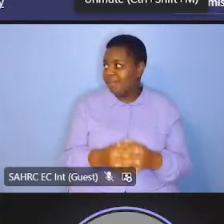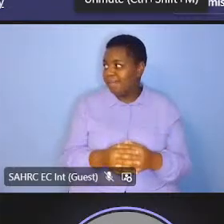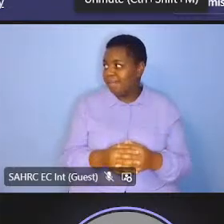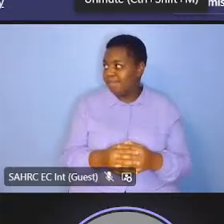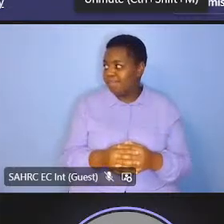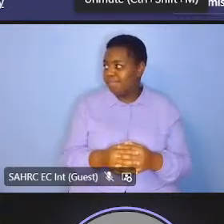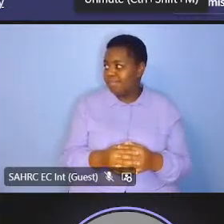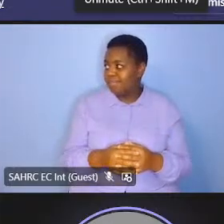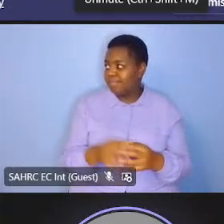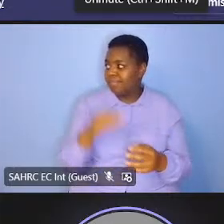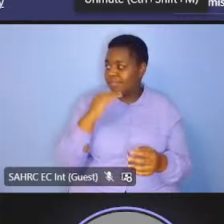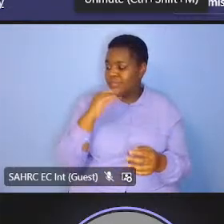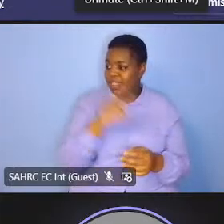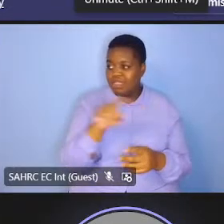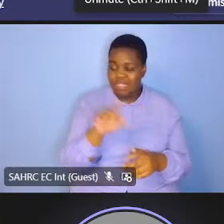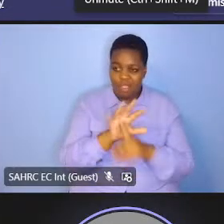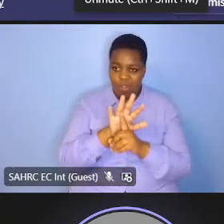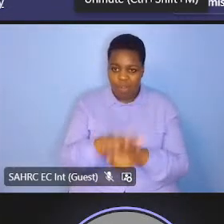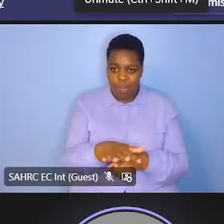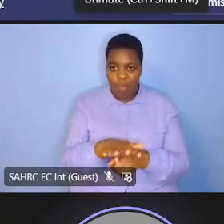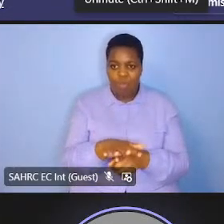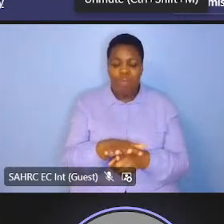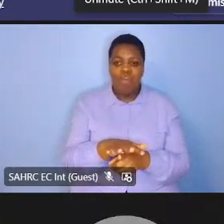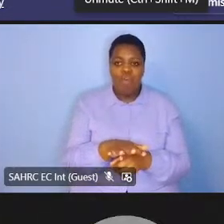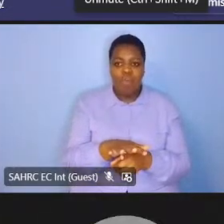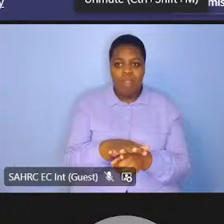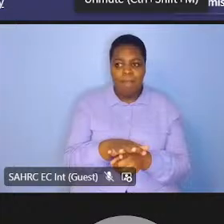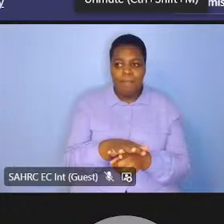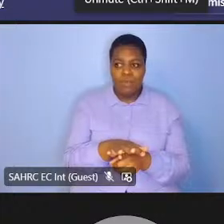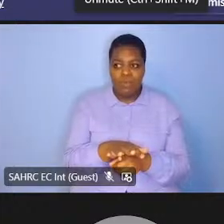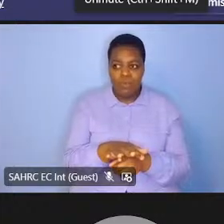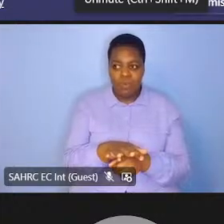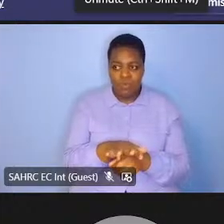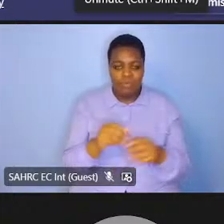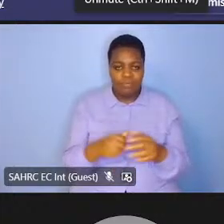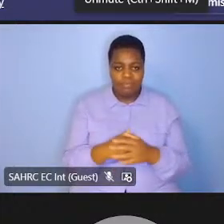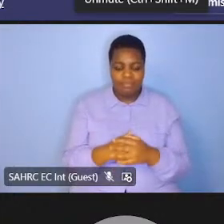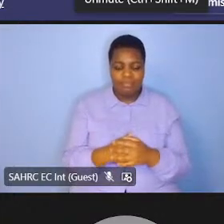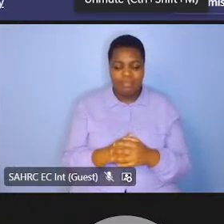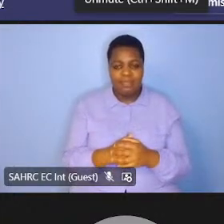they are oppressive and stifling uniform.